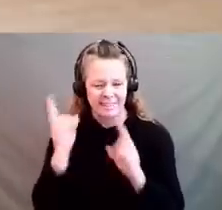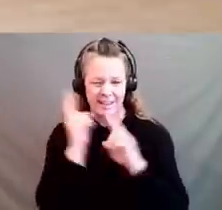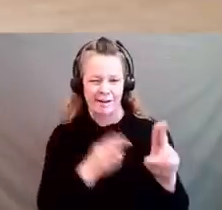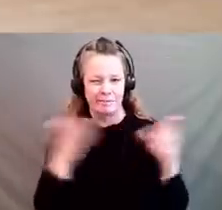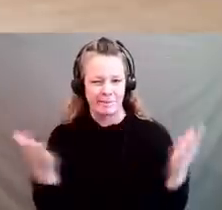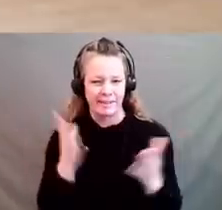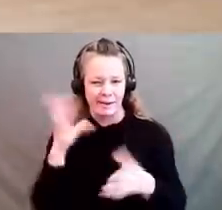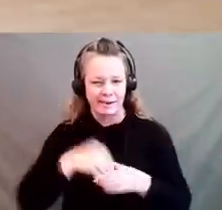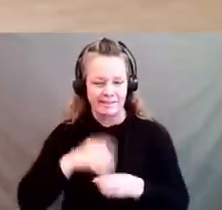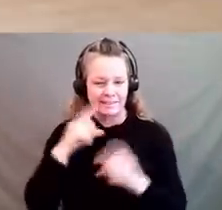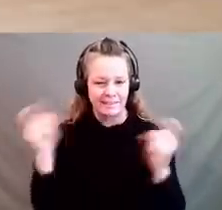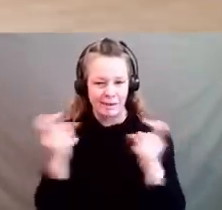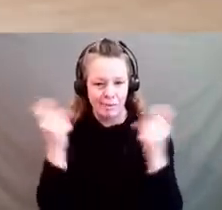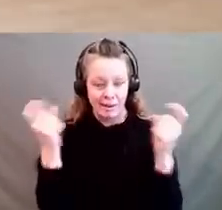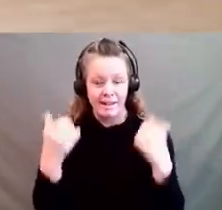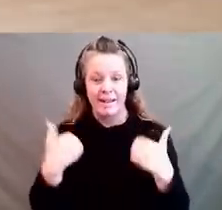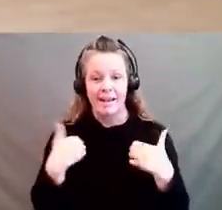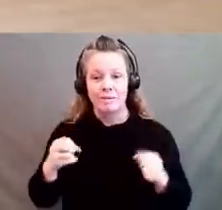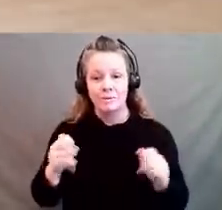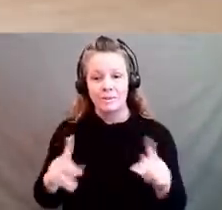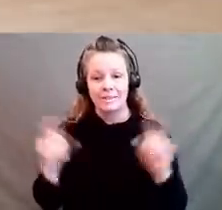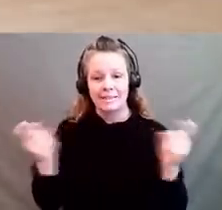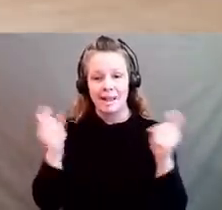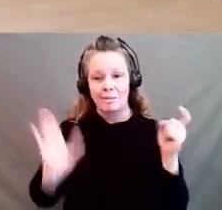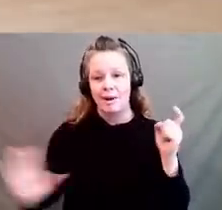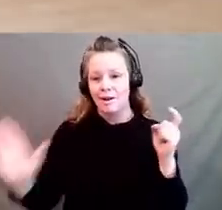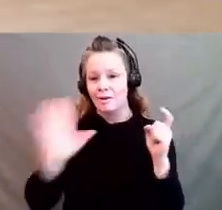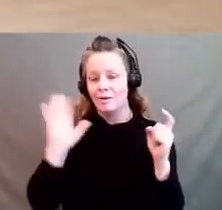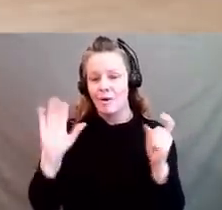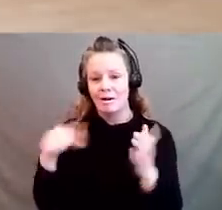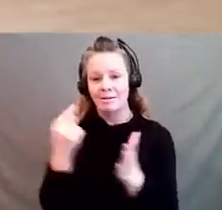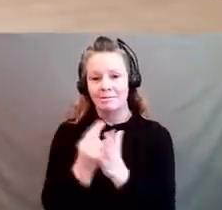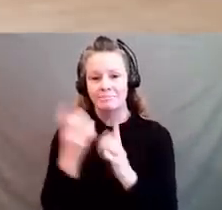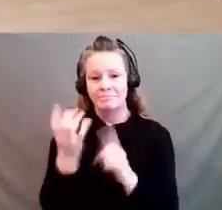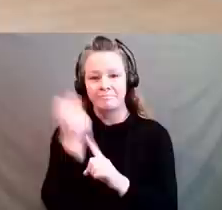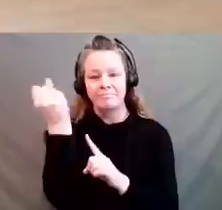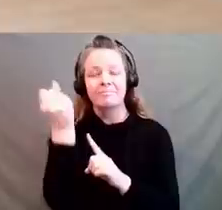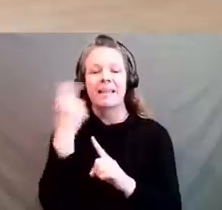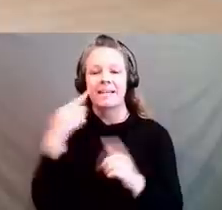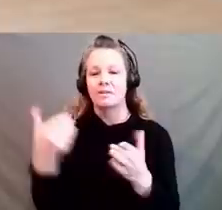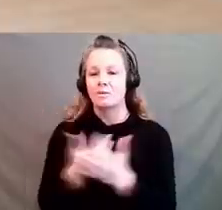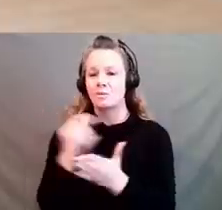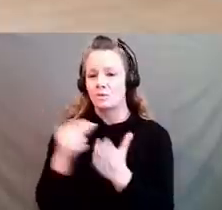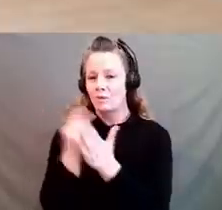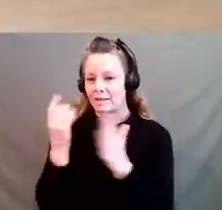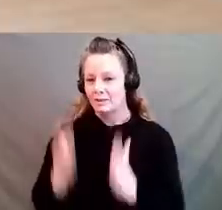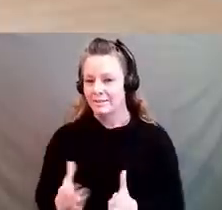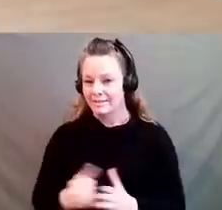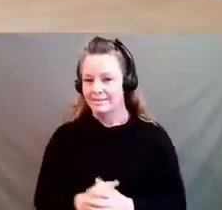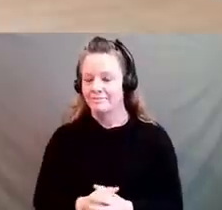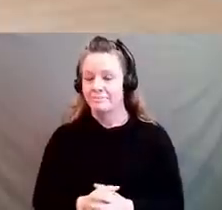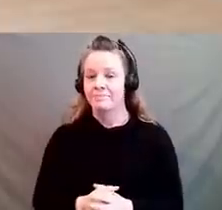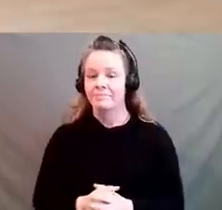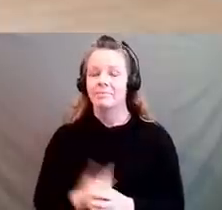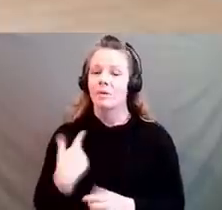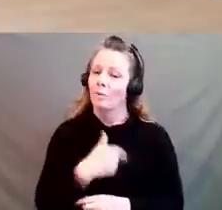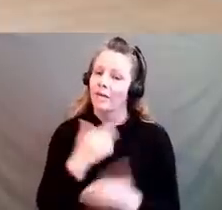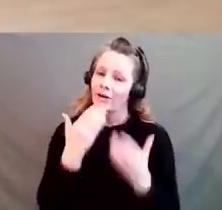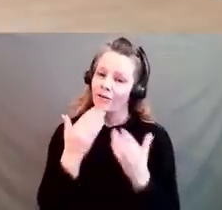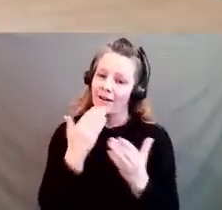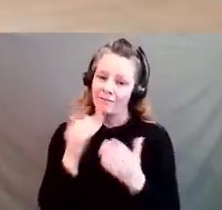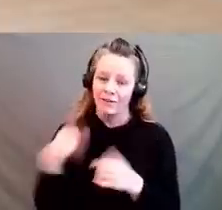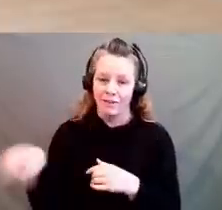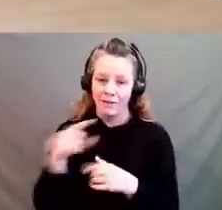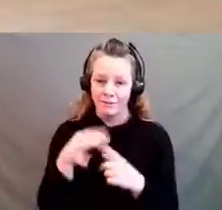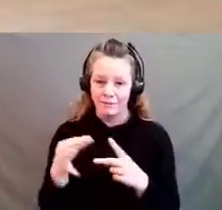and have the opportunity to celebrate your accomplishments as new CSU Global graduates. We are grateful that you have chosen to